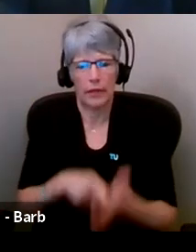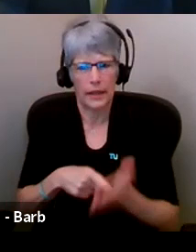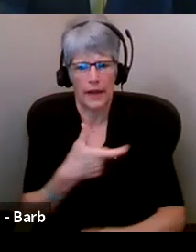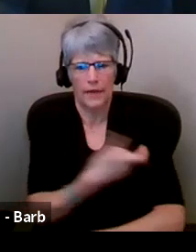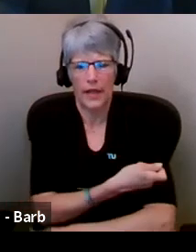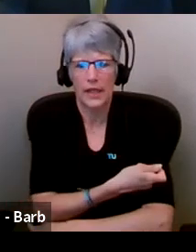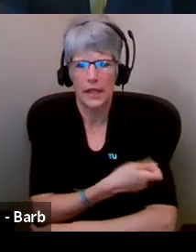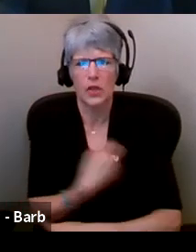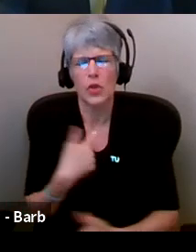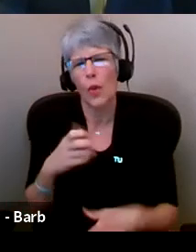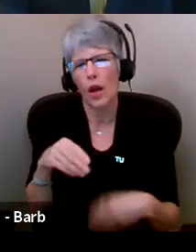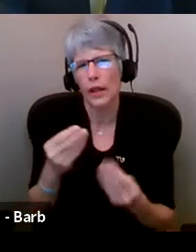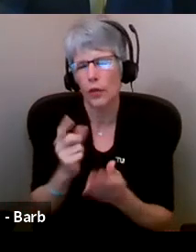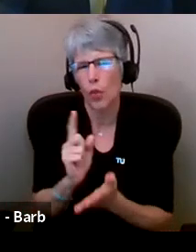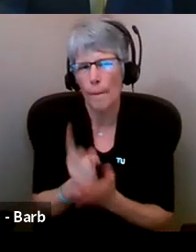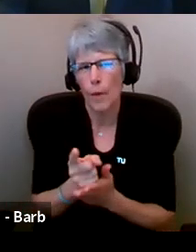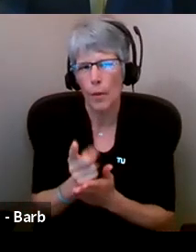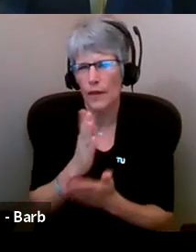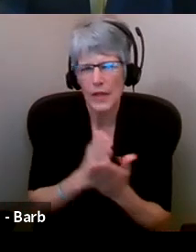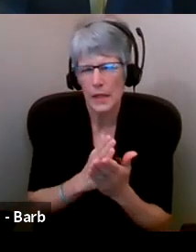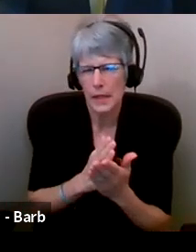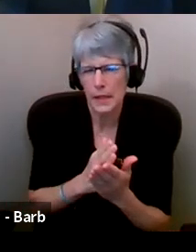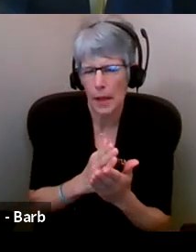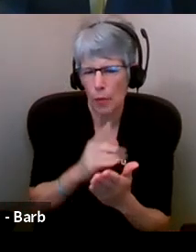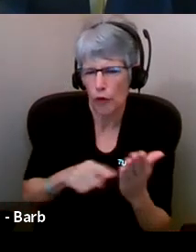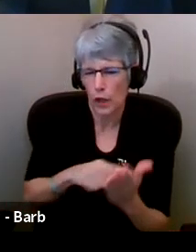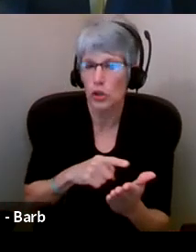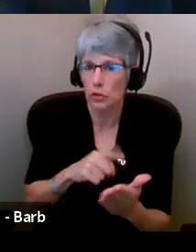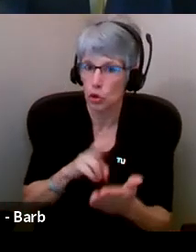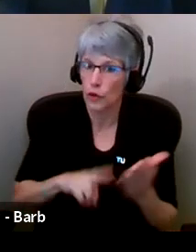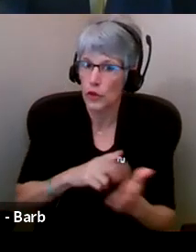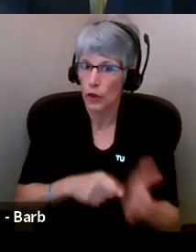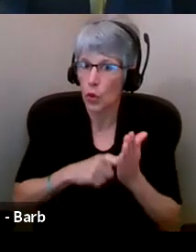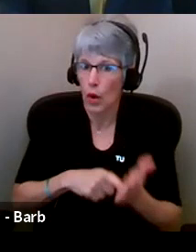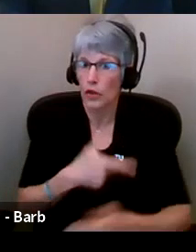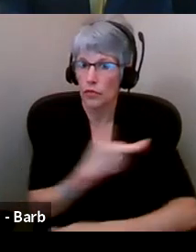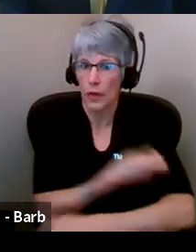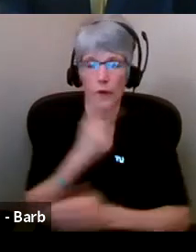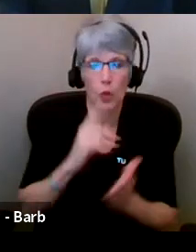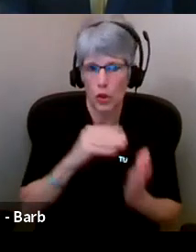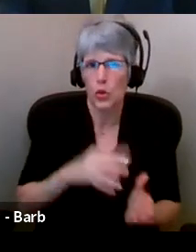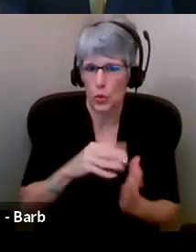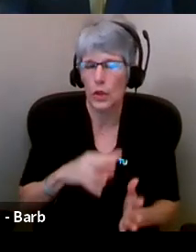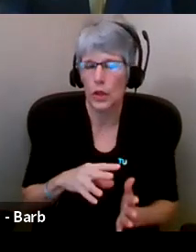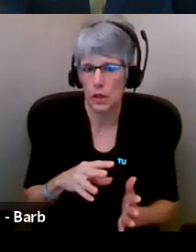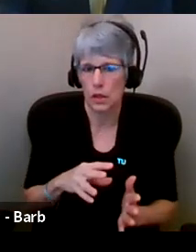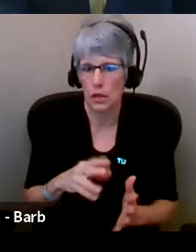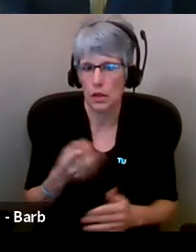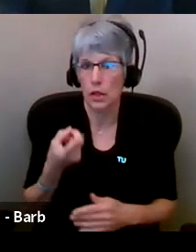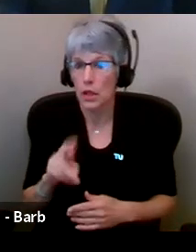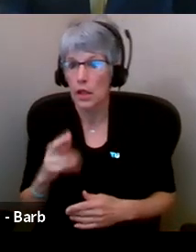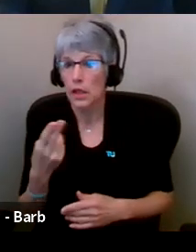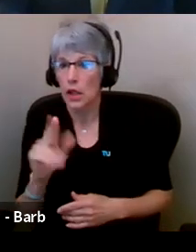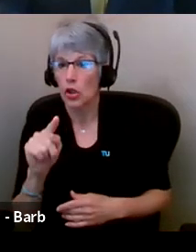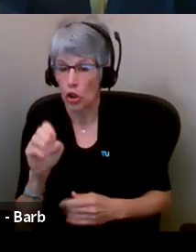So I want to provide a moment of some correction there. The university does require vaccinations and immunizations for students. Dr. Hurte, could you address